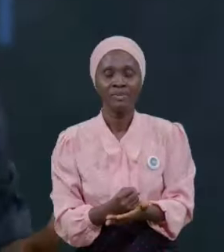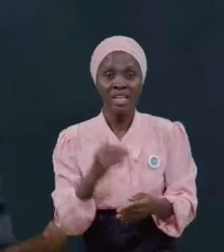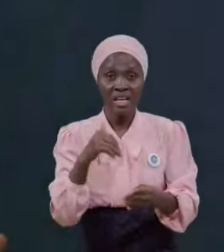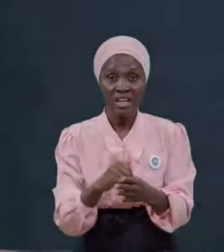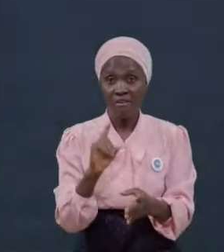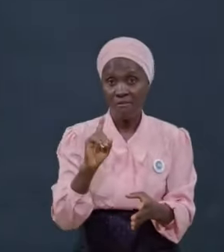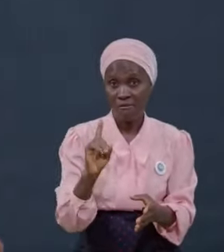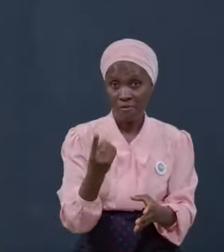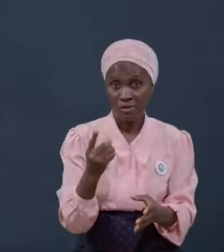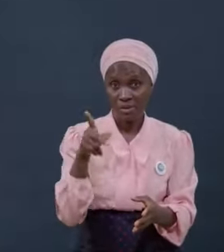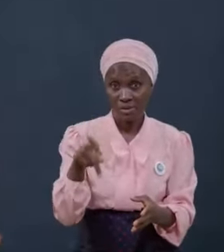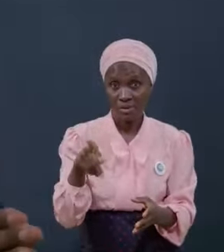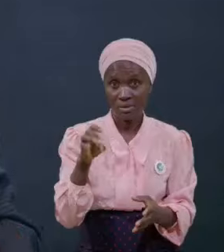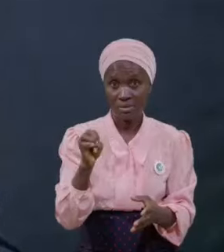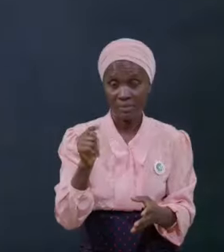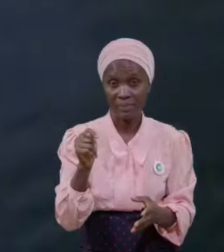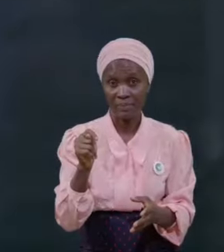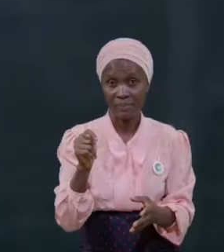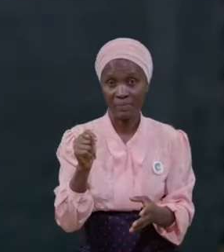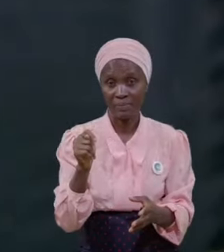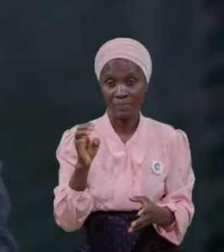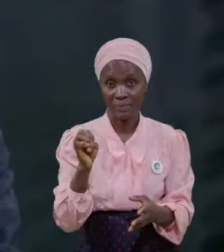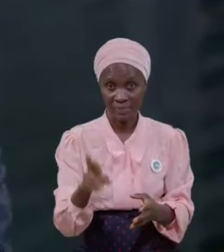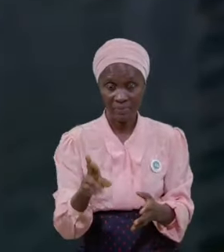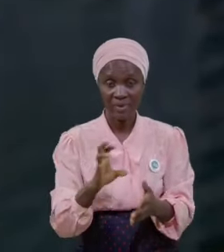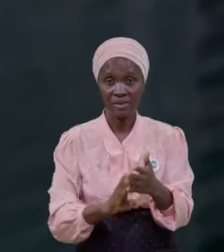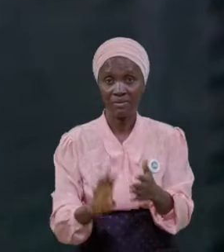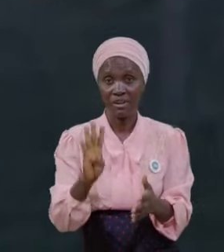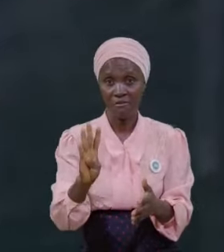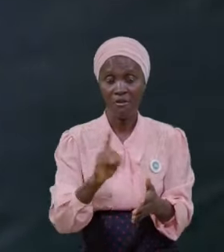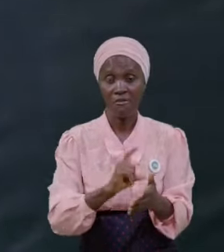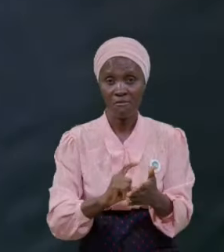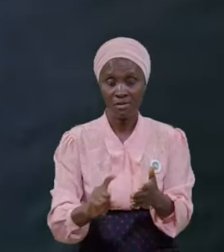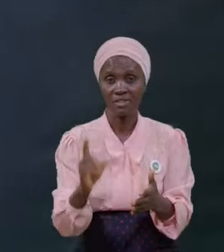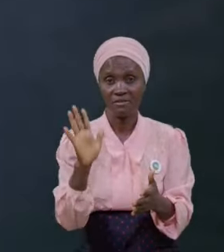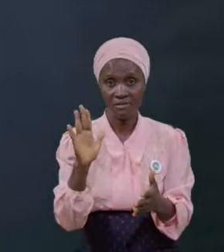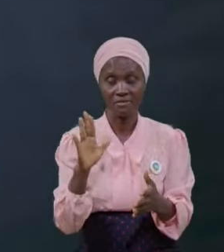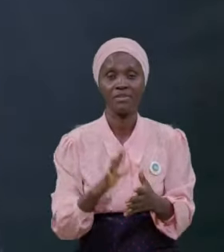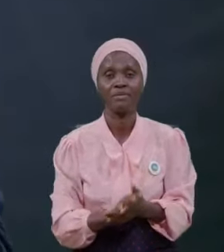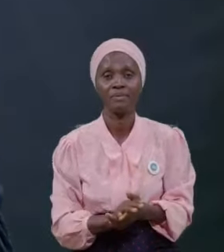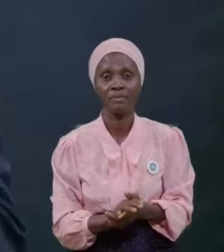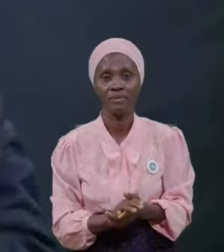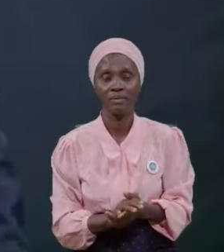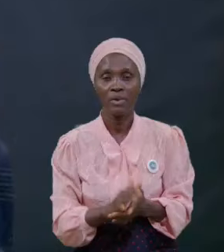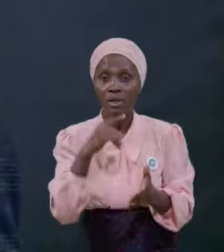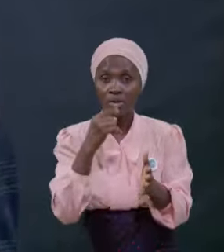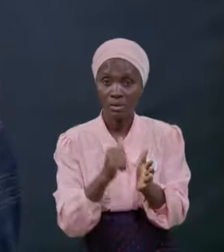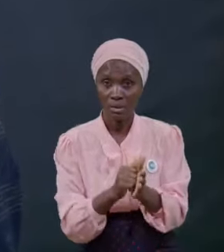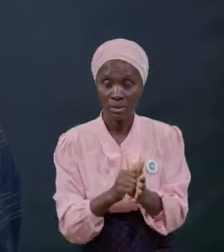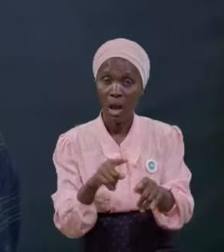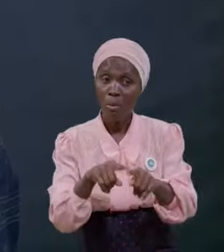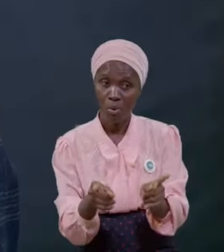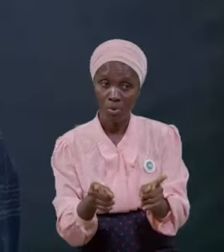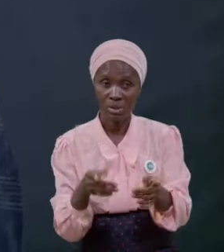Peter chapter 4. Verse 15, it says, but let none of you